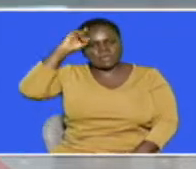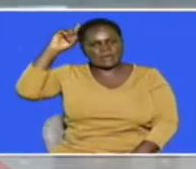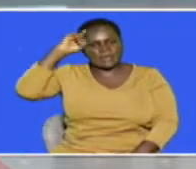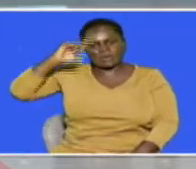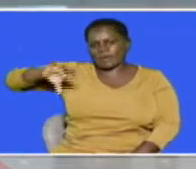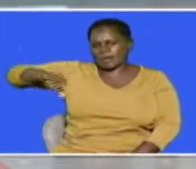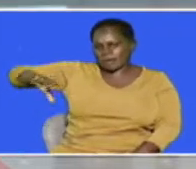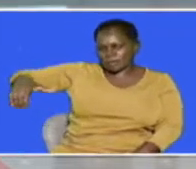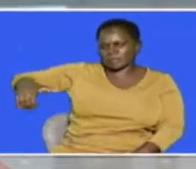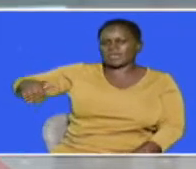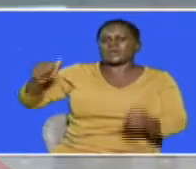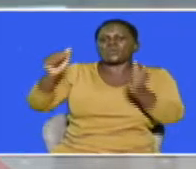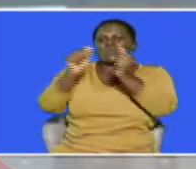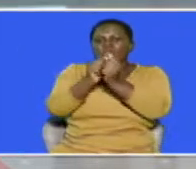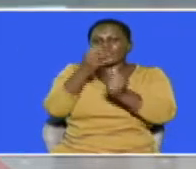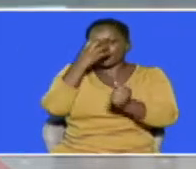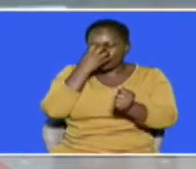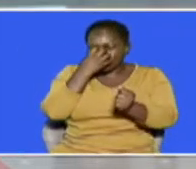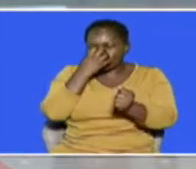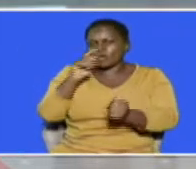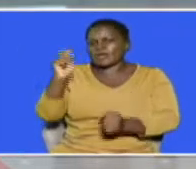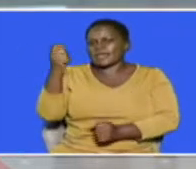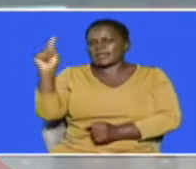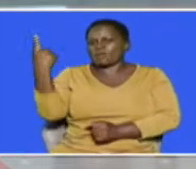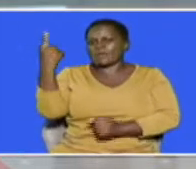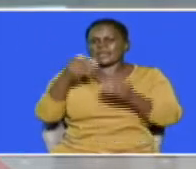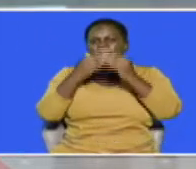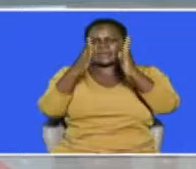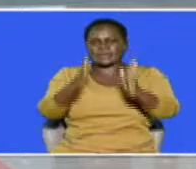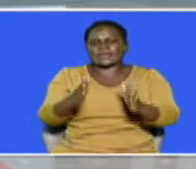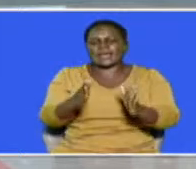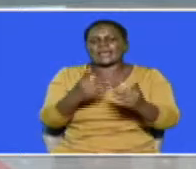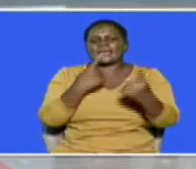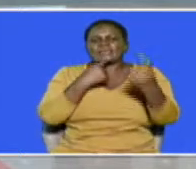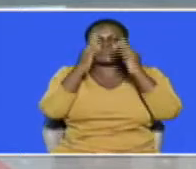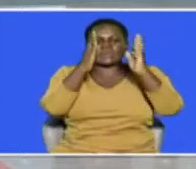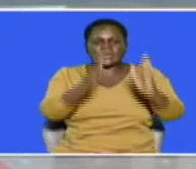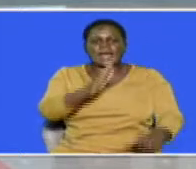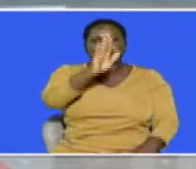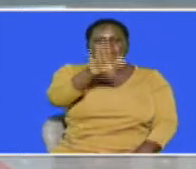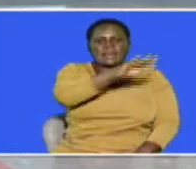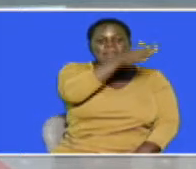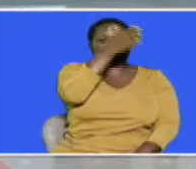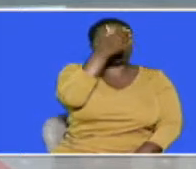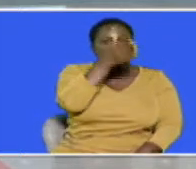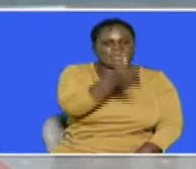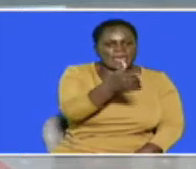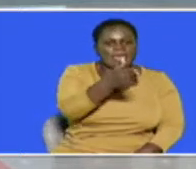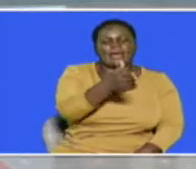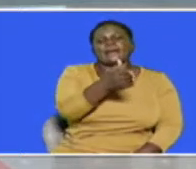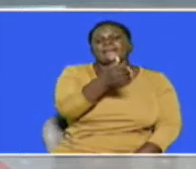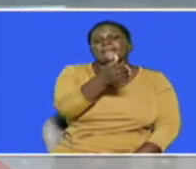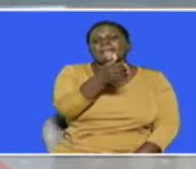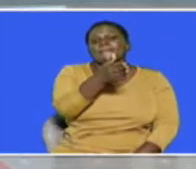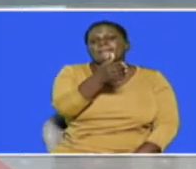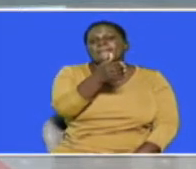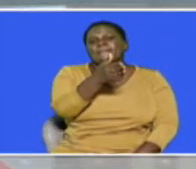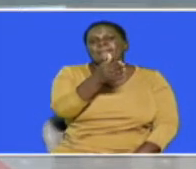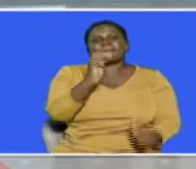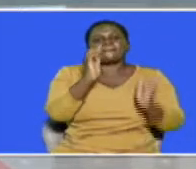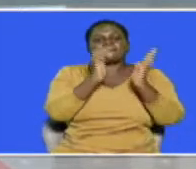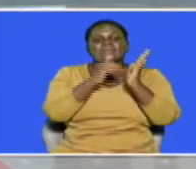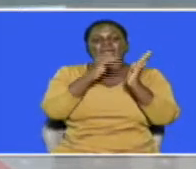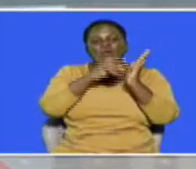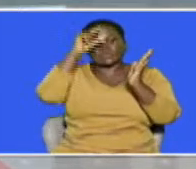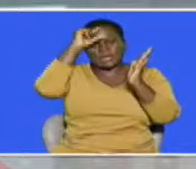counties. Accompanying Ruto were the Kenya Kwanza principals, among them Speaker of the National Assembly, Justin Muturi, and